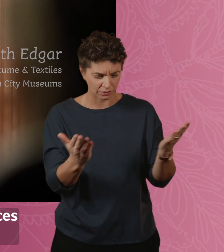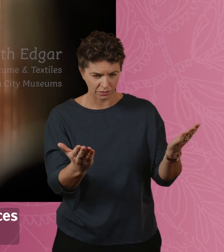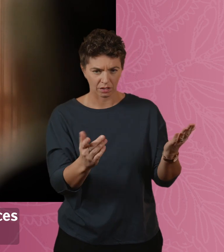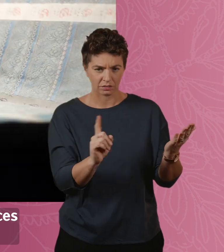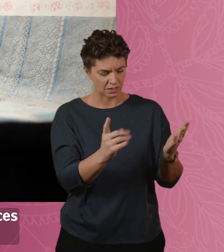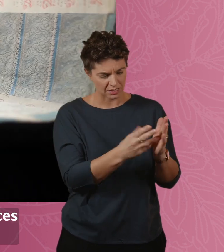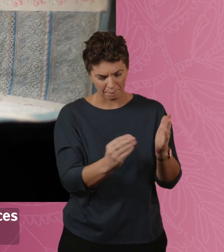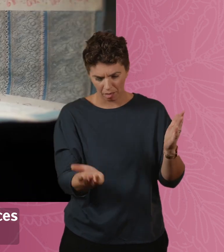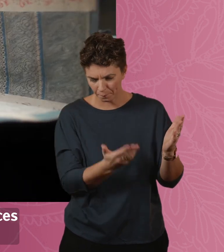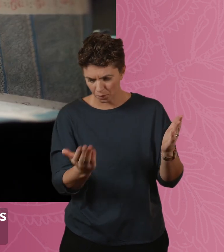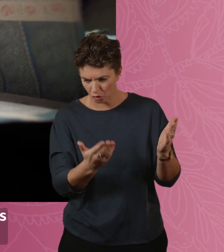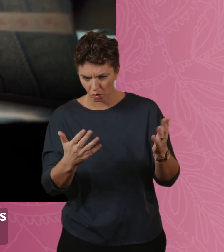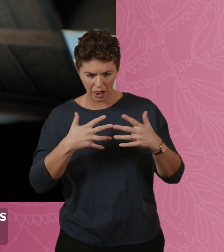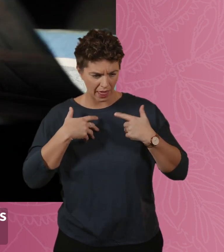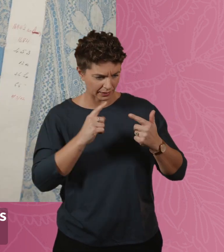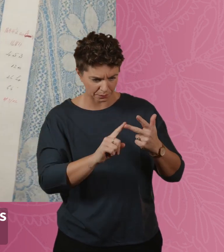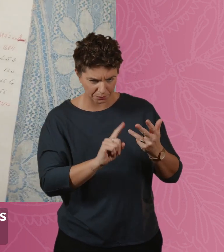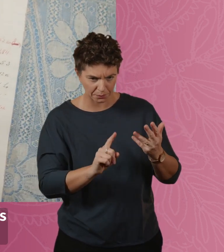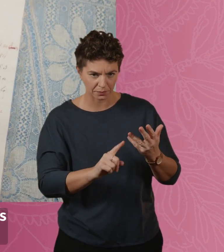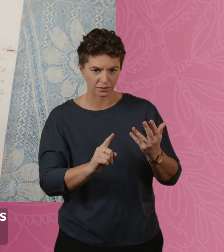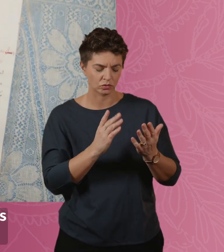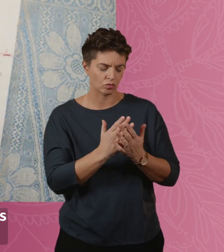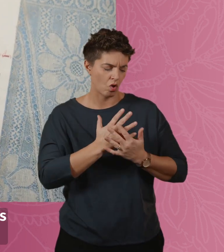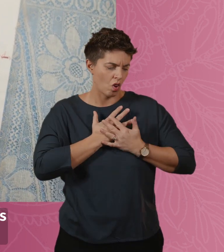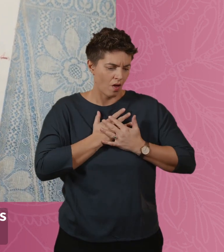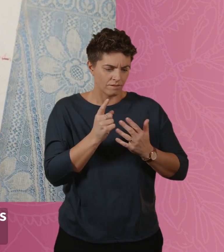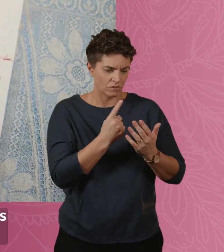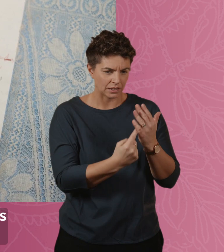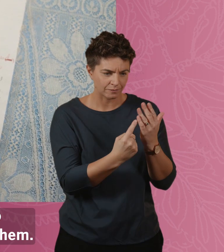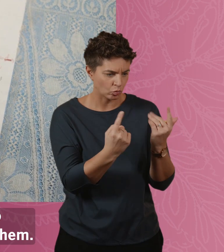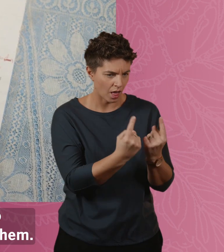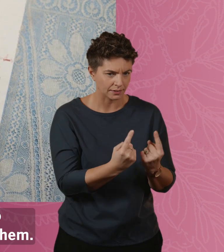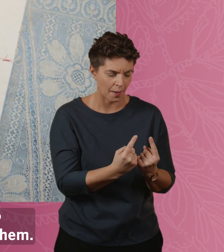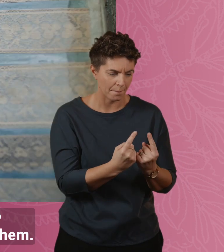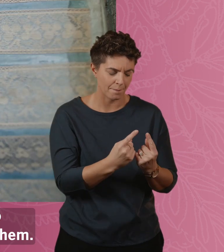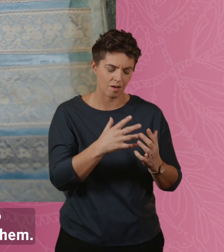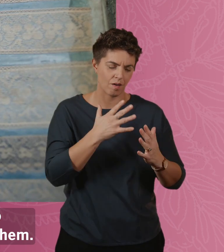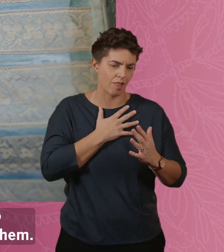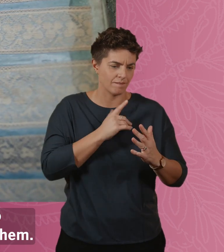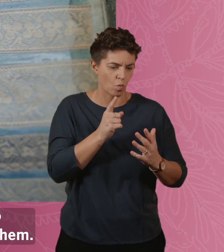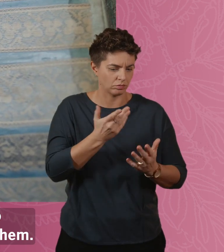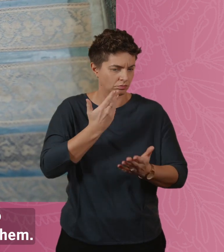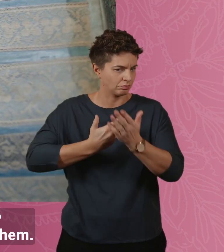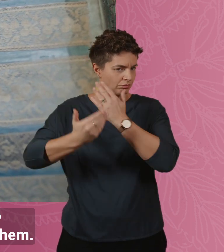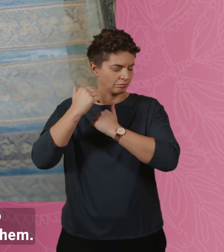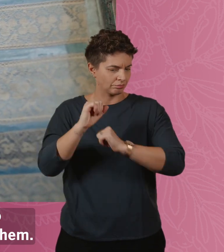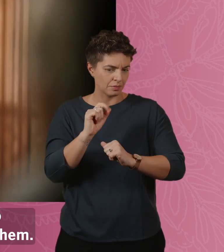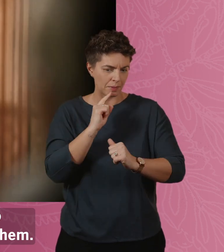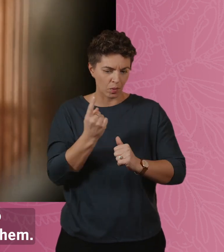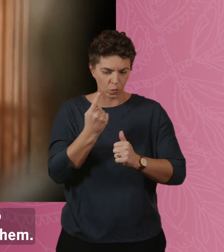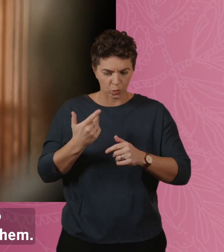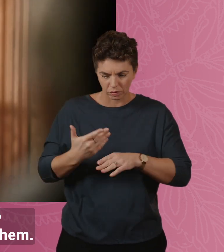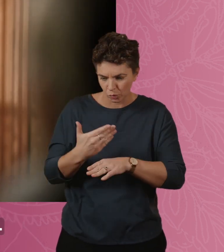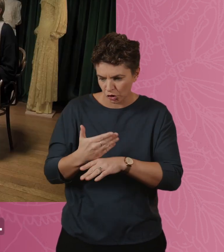in the sample books alone. And it's not just the individual items that I love, it's the insights that they give into the people and